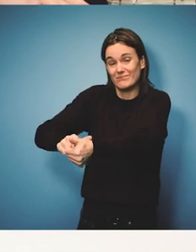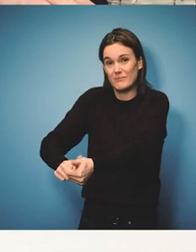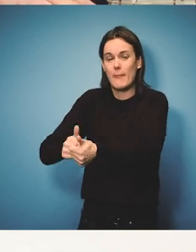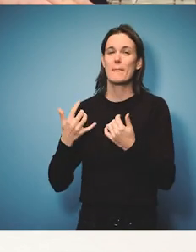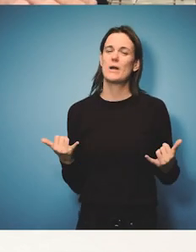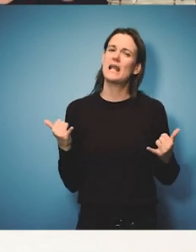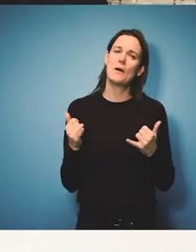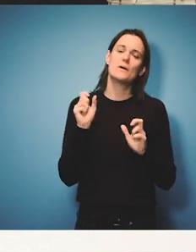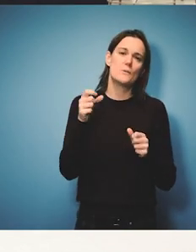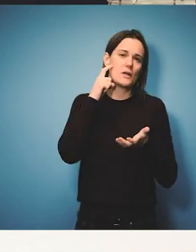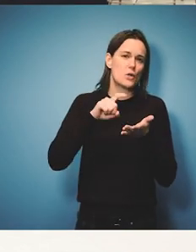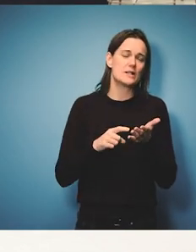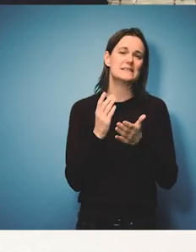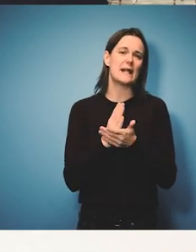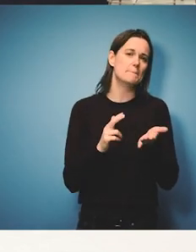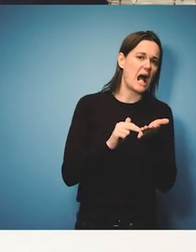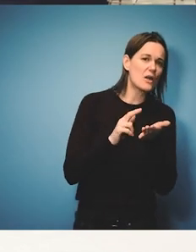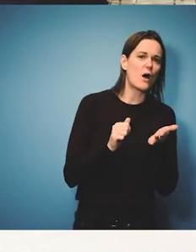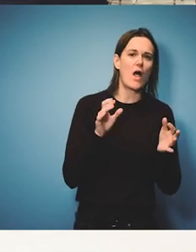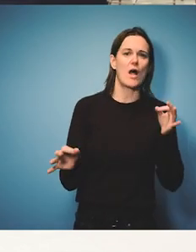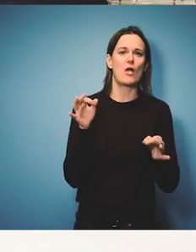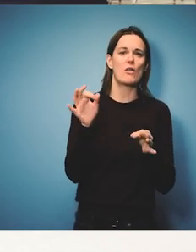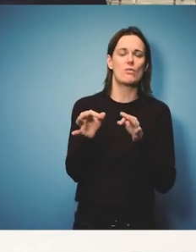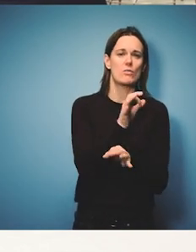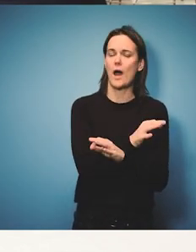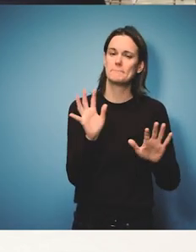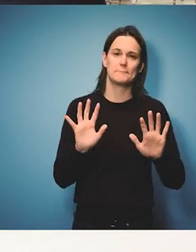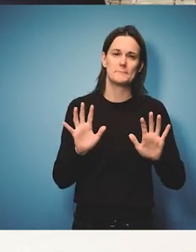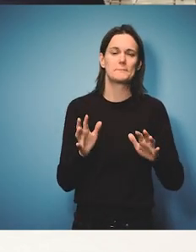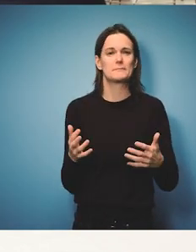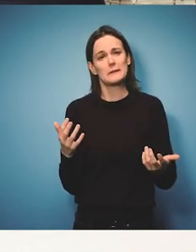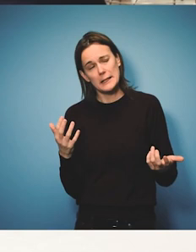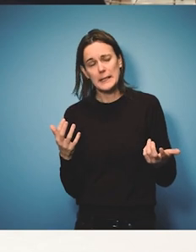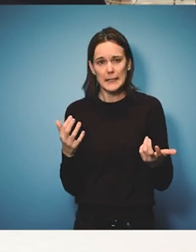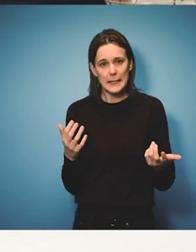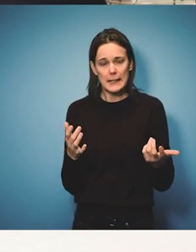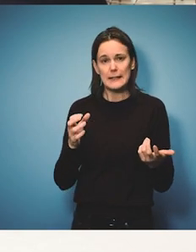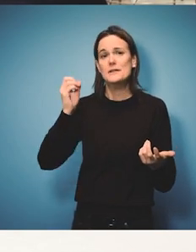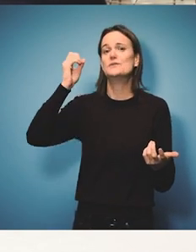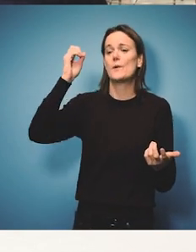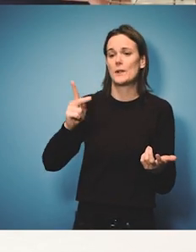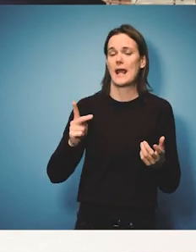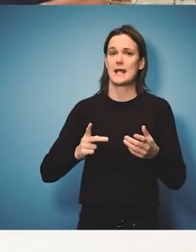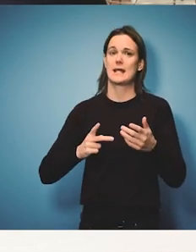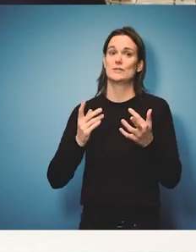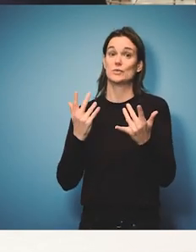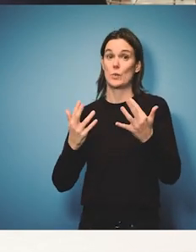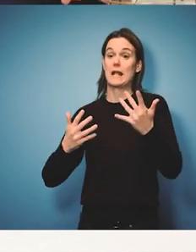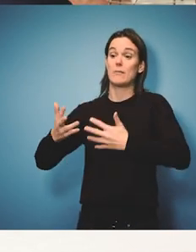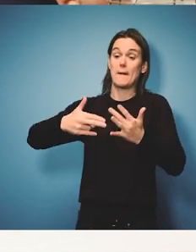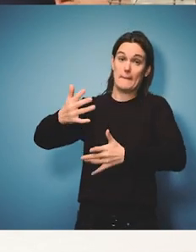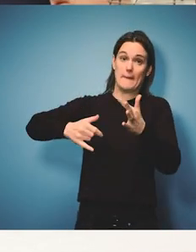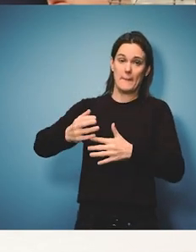this stage, the batter could look a little broken. There could be little pieces of butter and it might look separated.